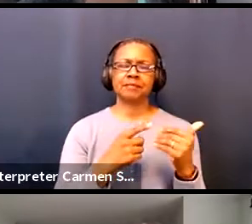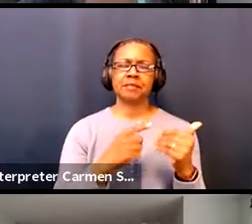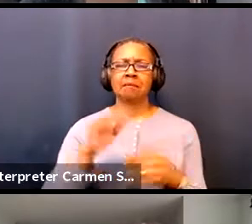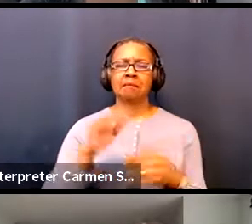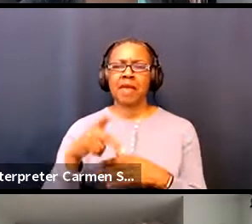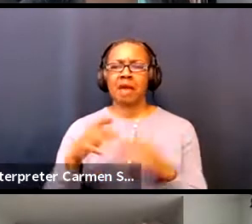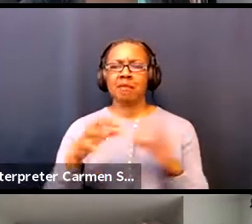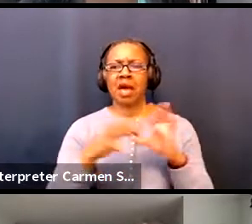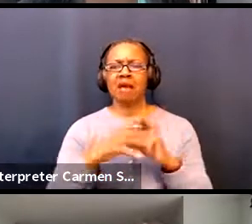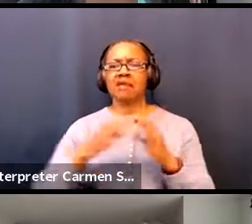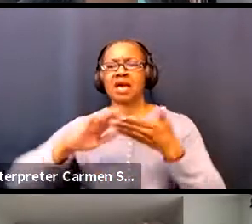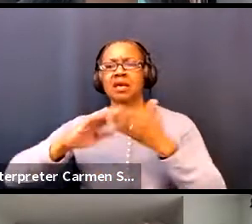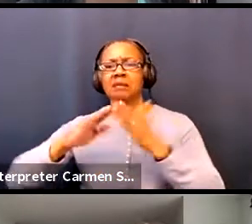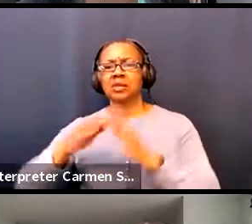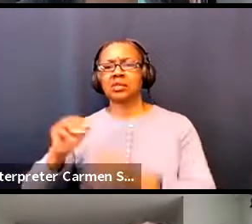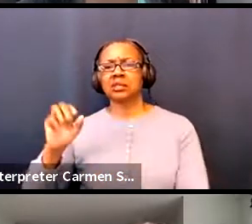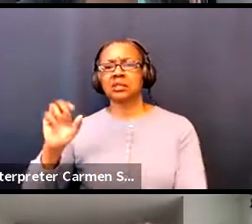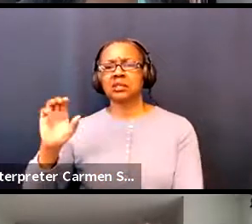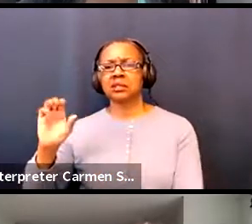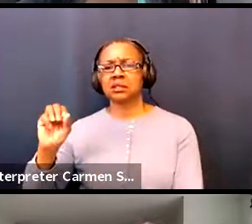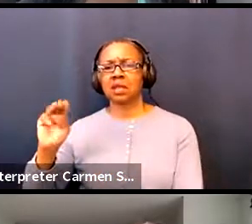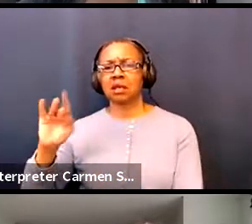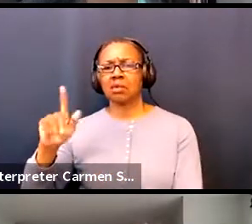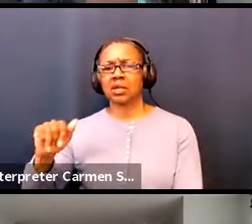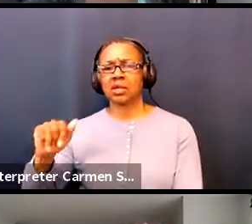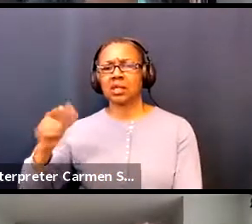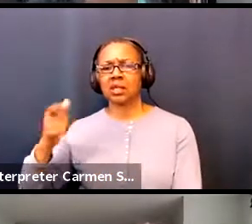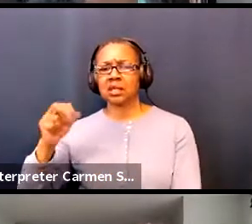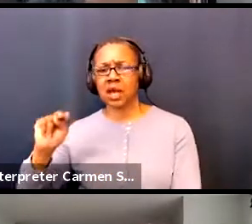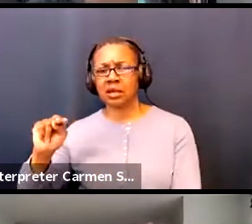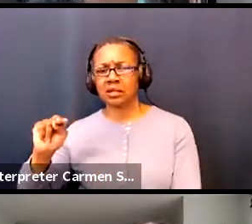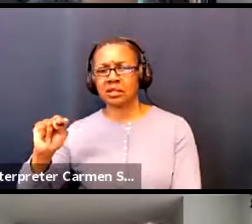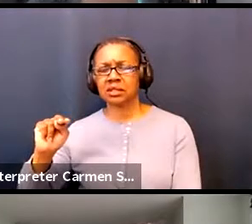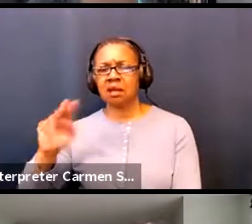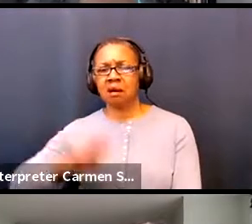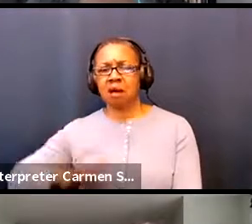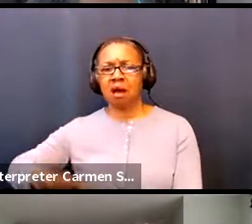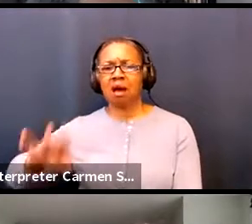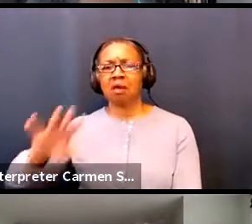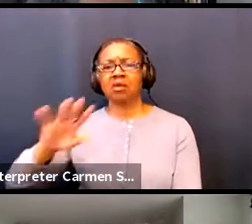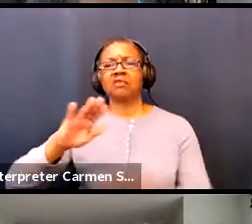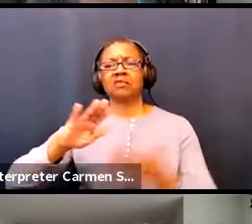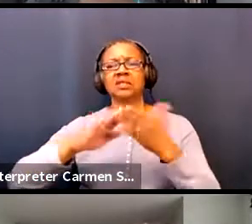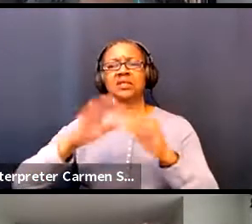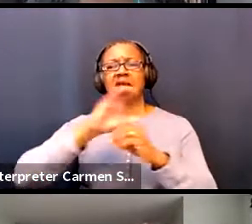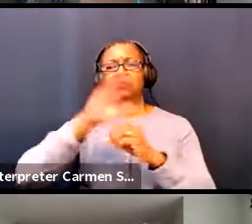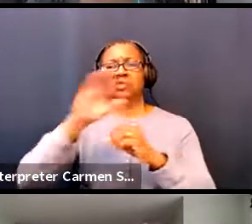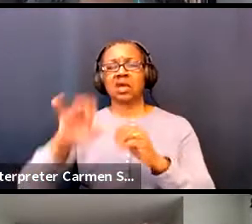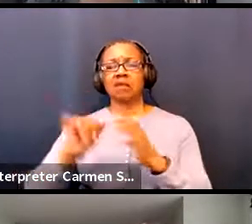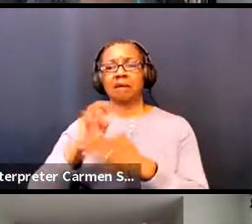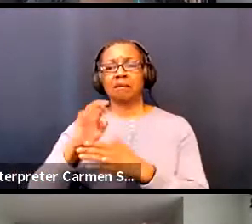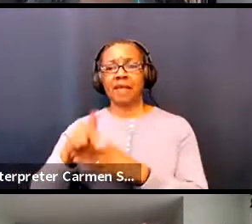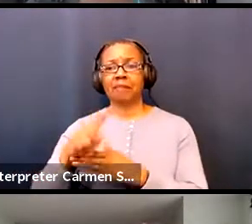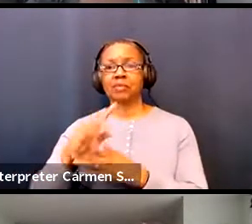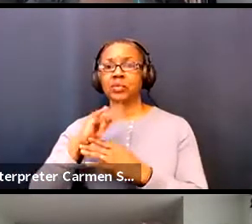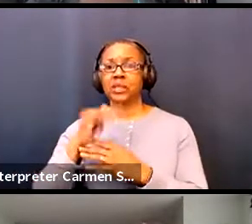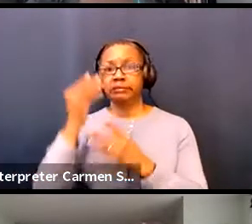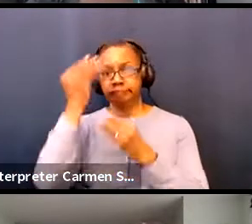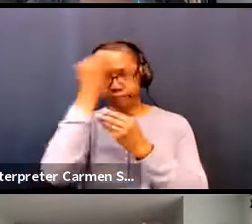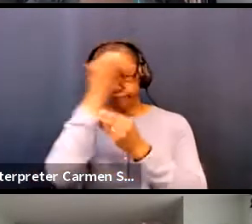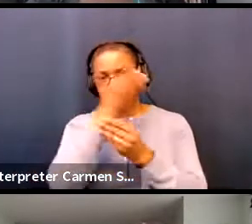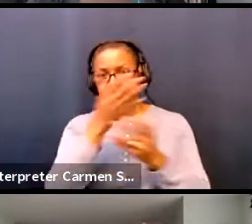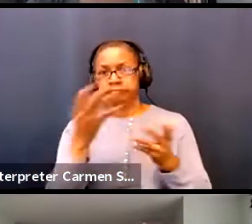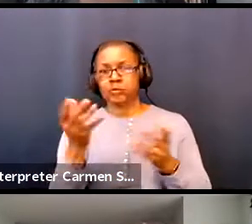map of community gardens across the city of Chicago. And that map was very telling